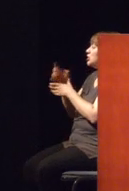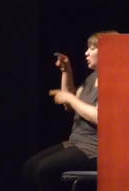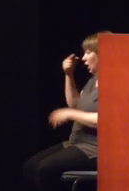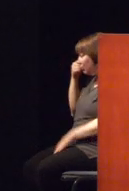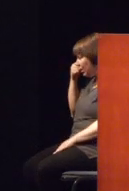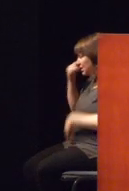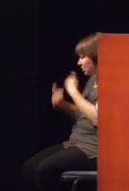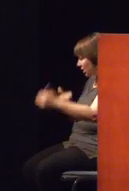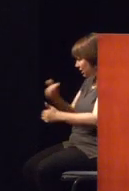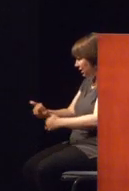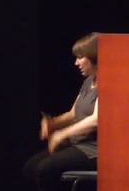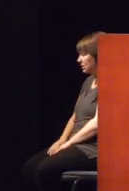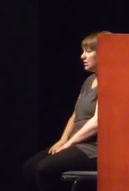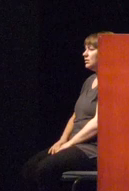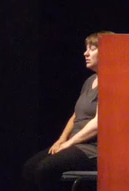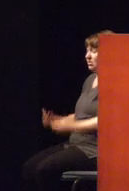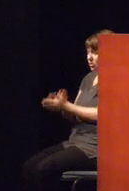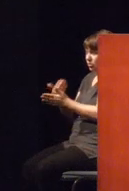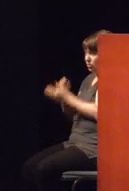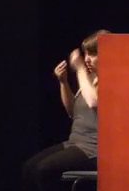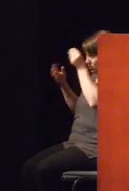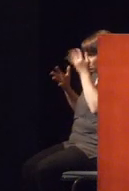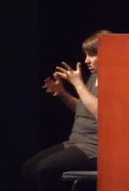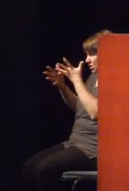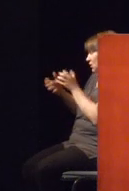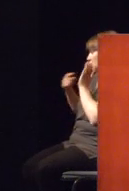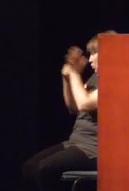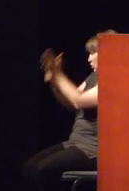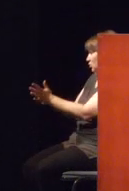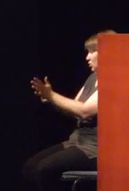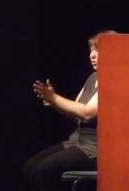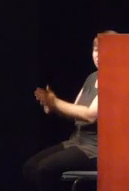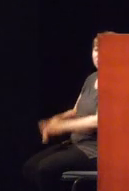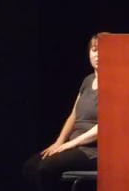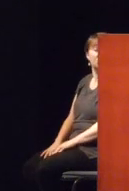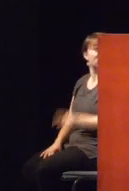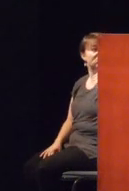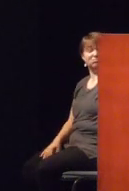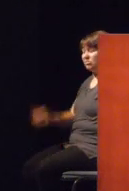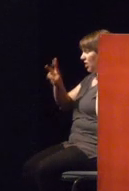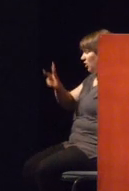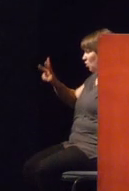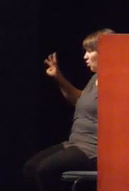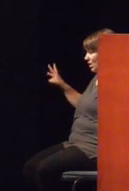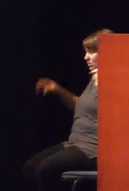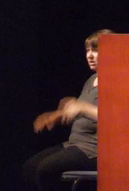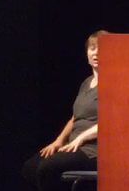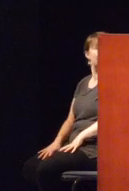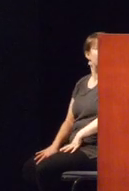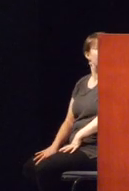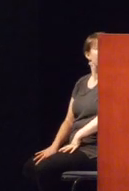on. So there's some new information that I'd like to point you to. On the website, this is just the